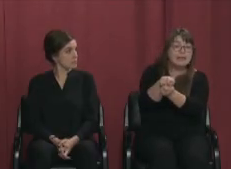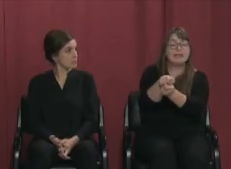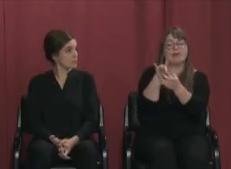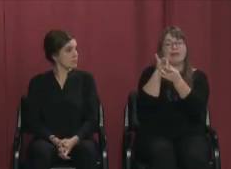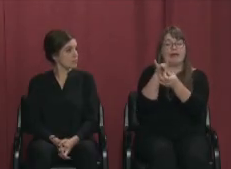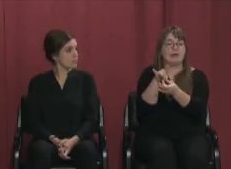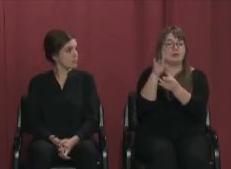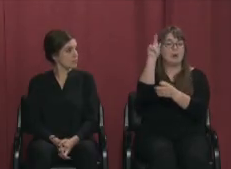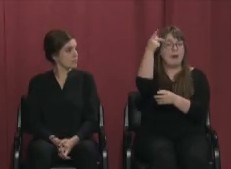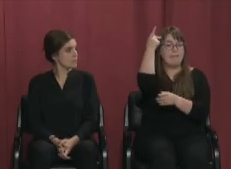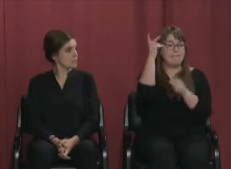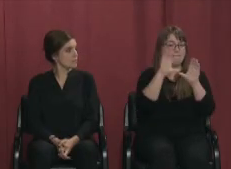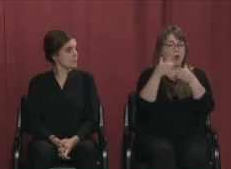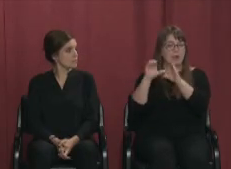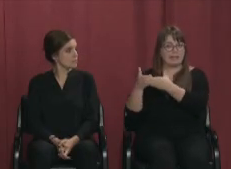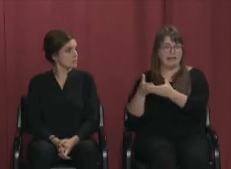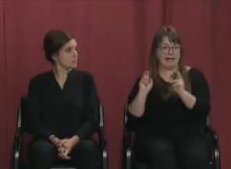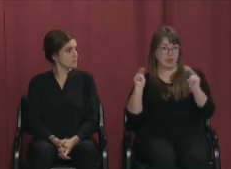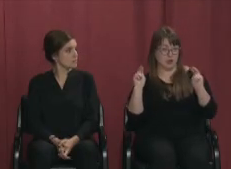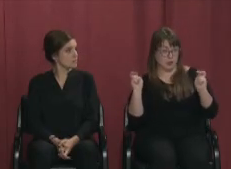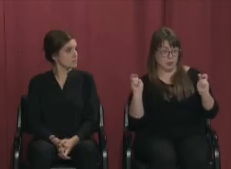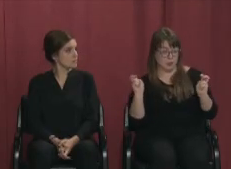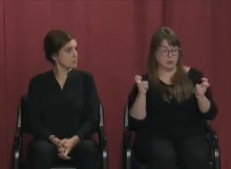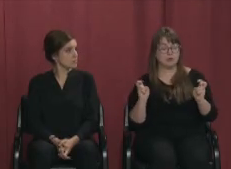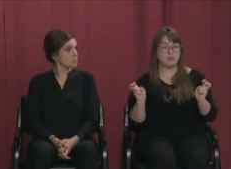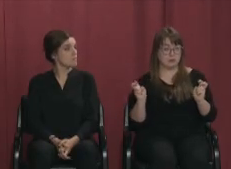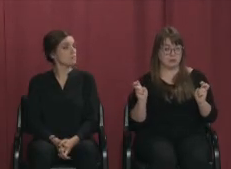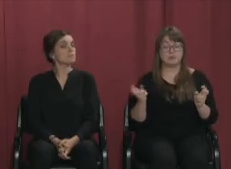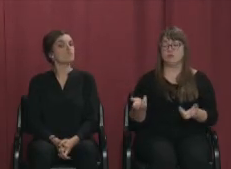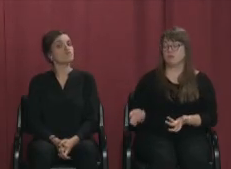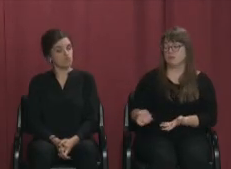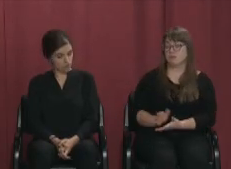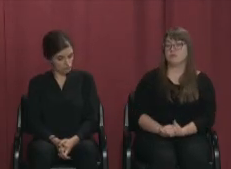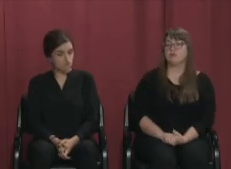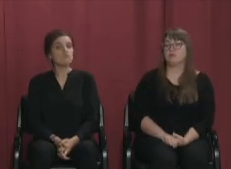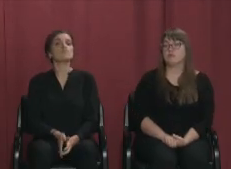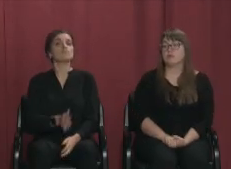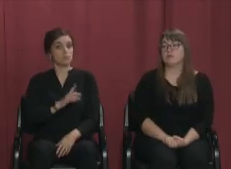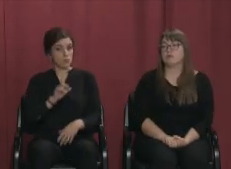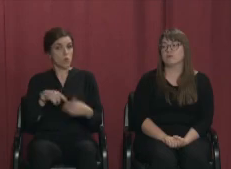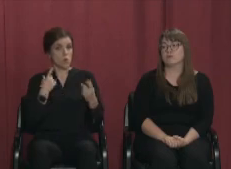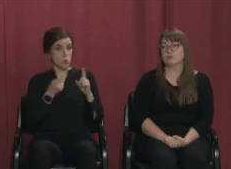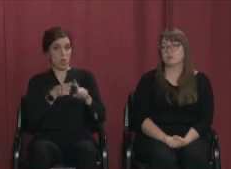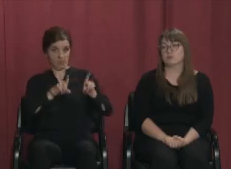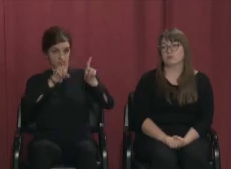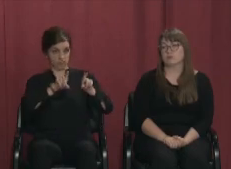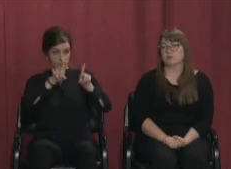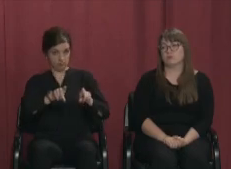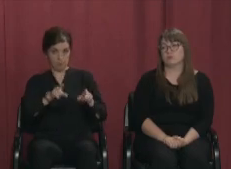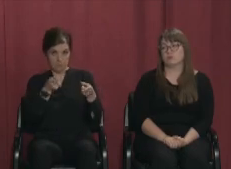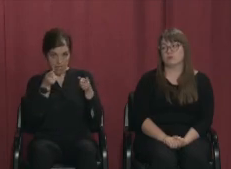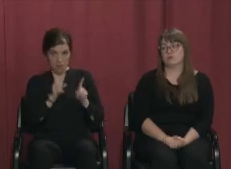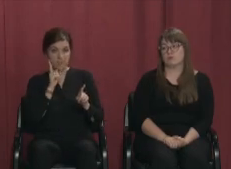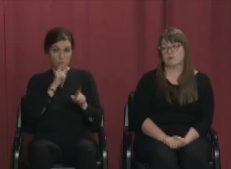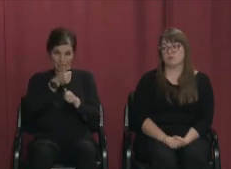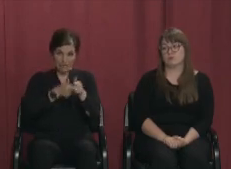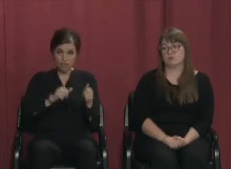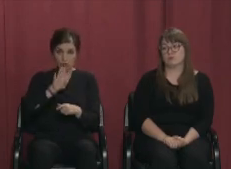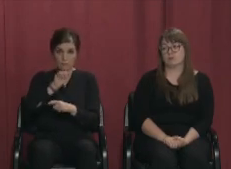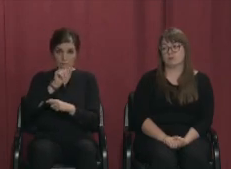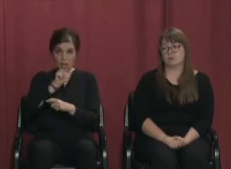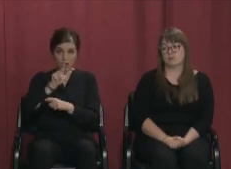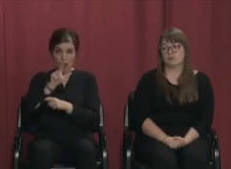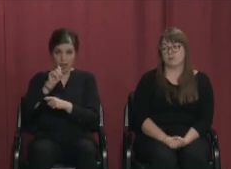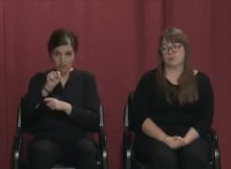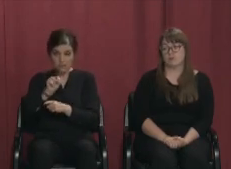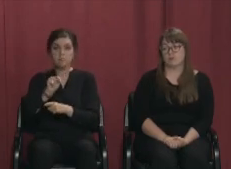partisan issues? Yeah, when we do the testing in which each of the ballots that we create, because in this election,